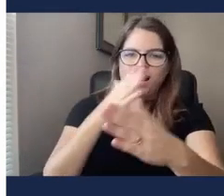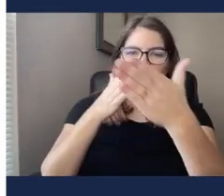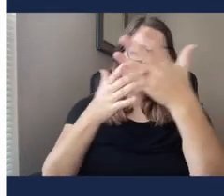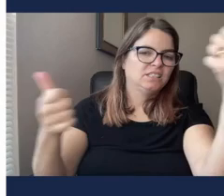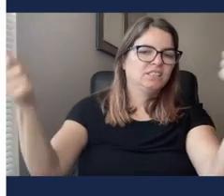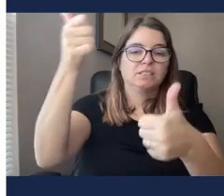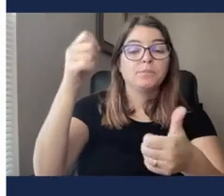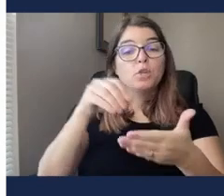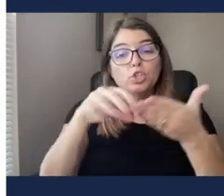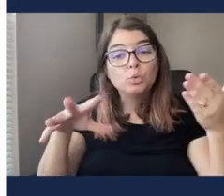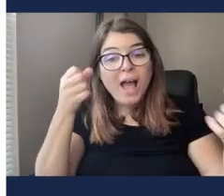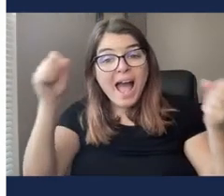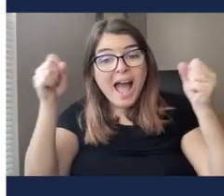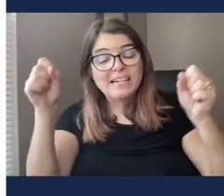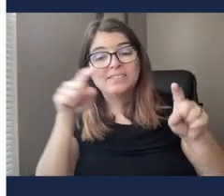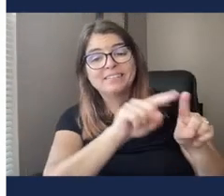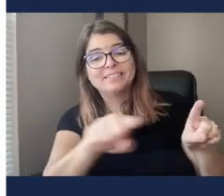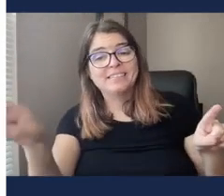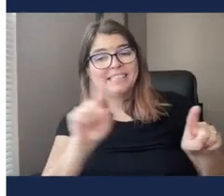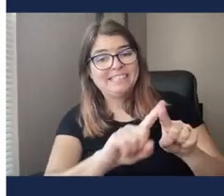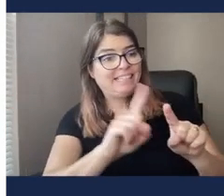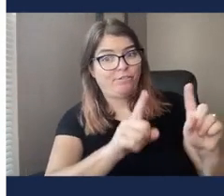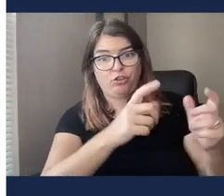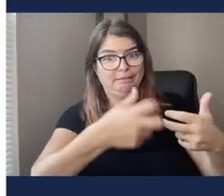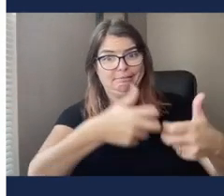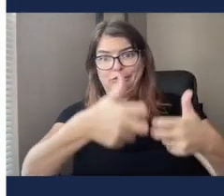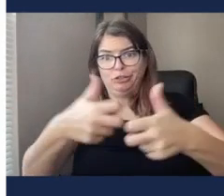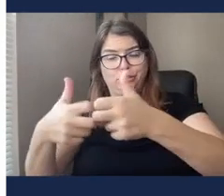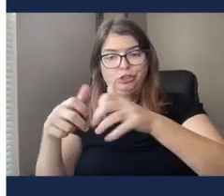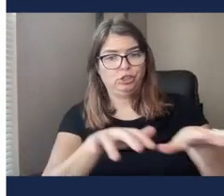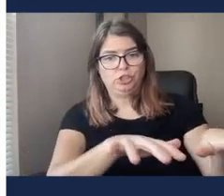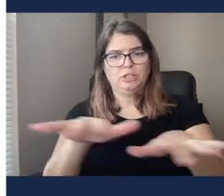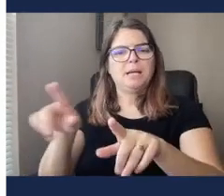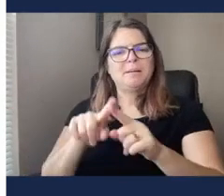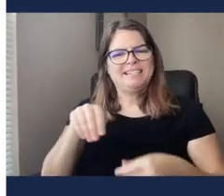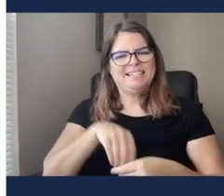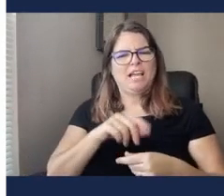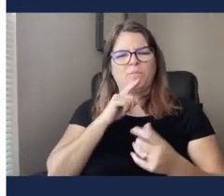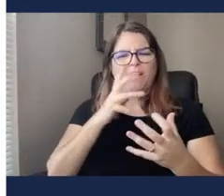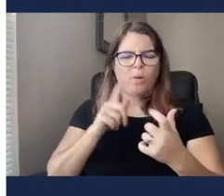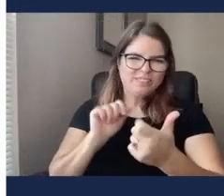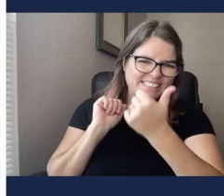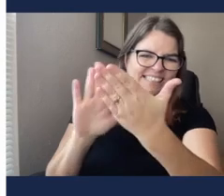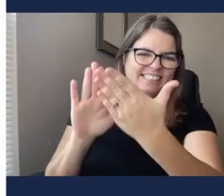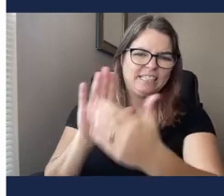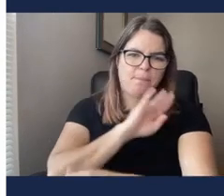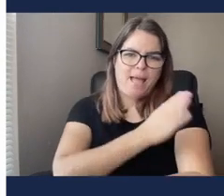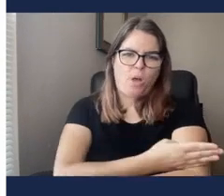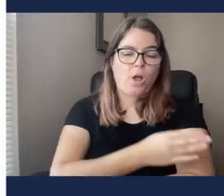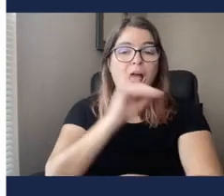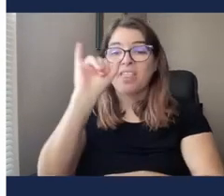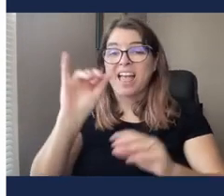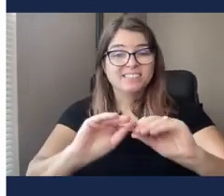across all the different issues they might be fighting for, it's an impulse to fight the power, and that is inherent in the First